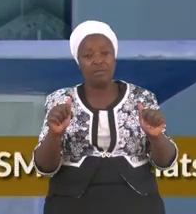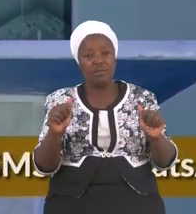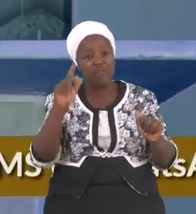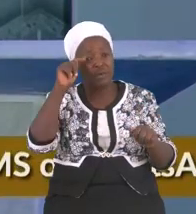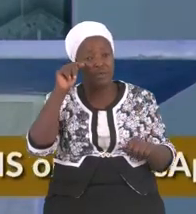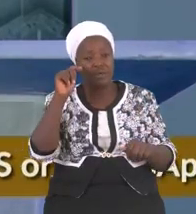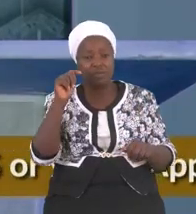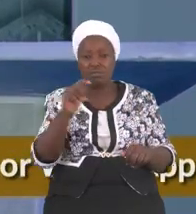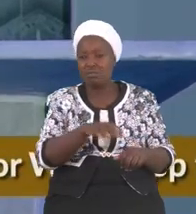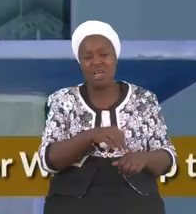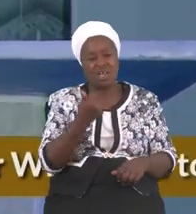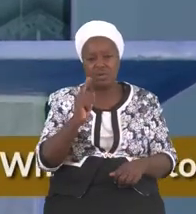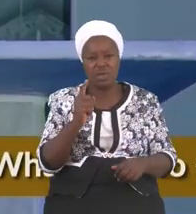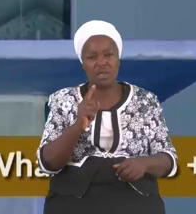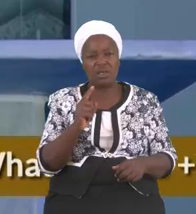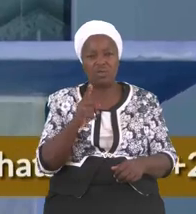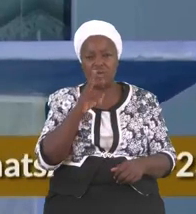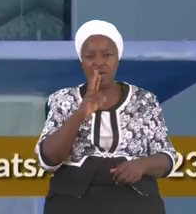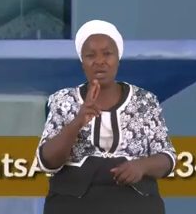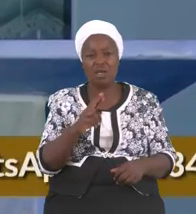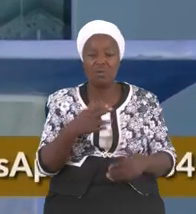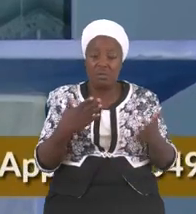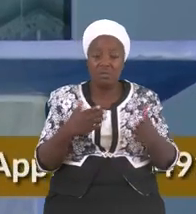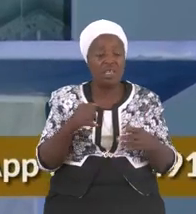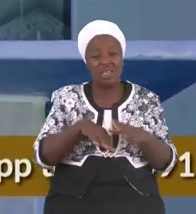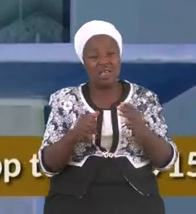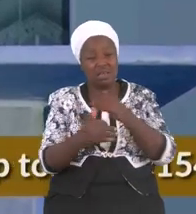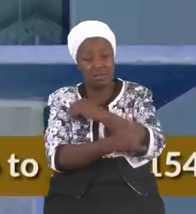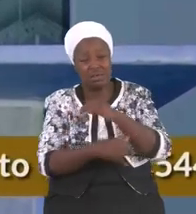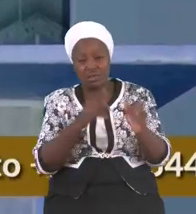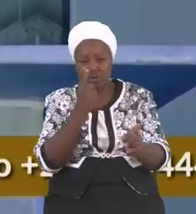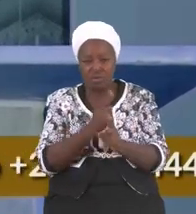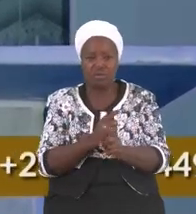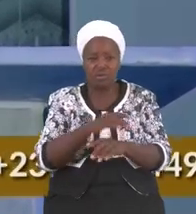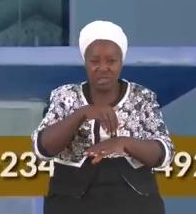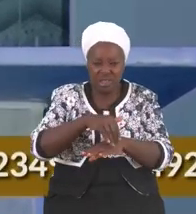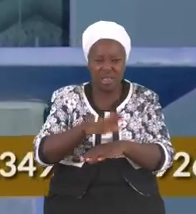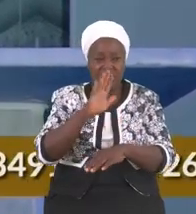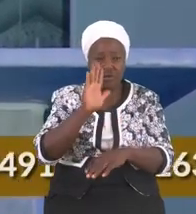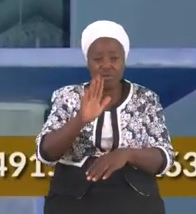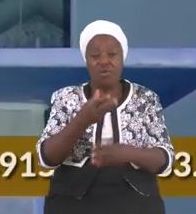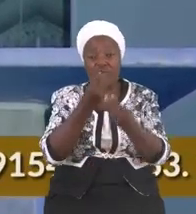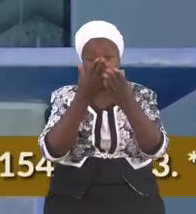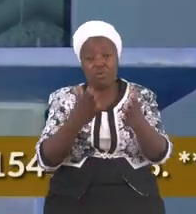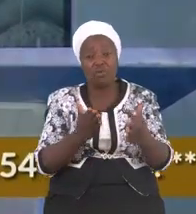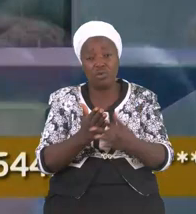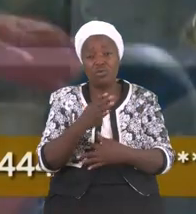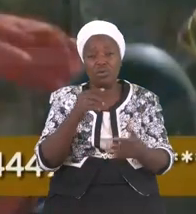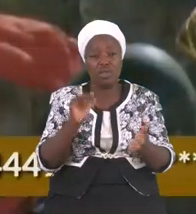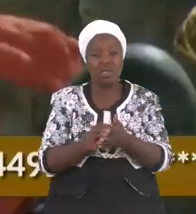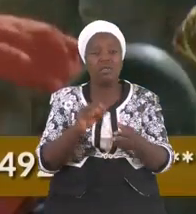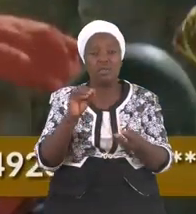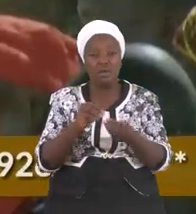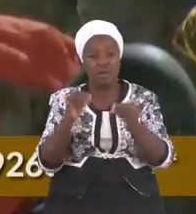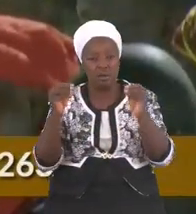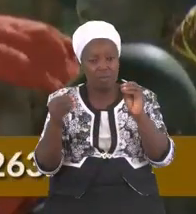television or you are listening over the radio, please do the same thing. There is a website there too.